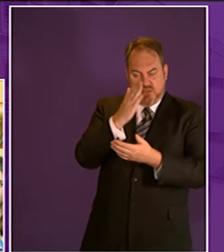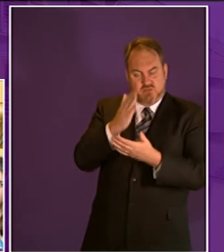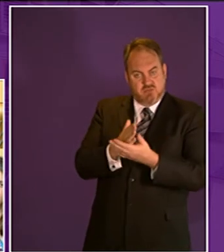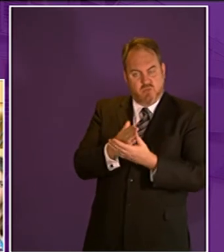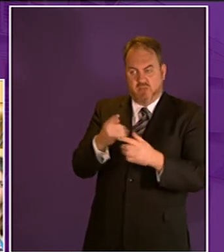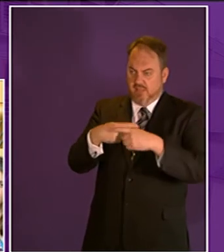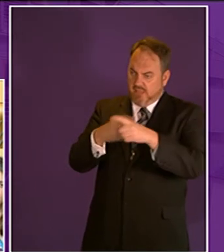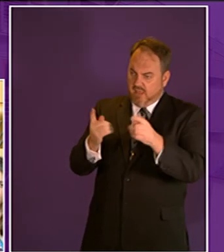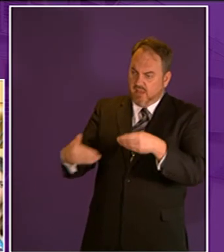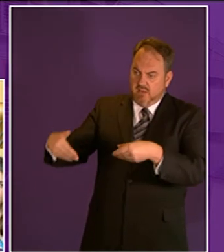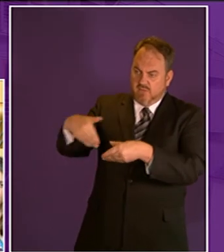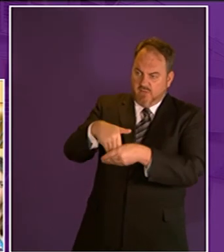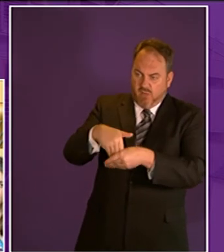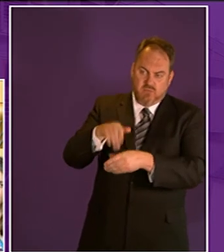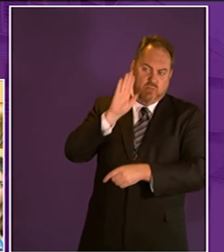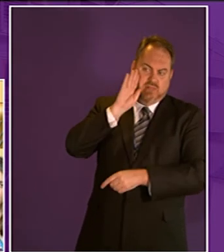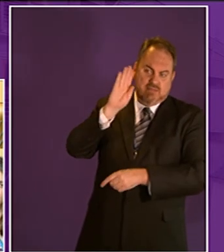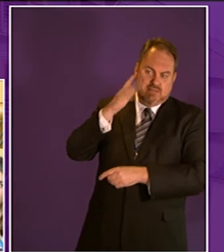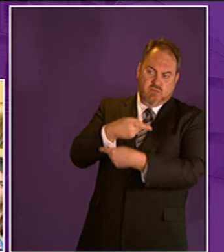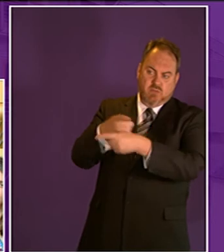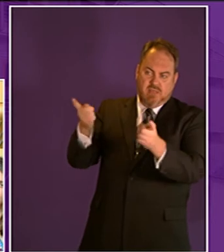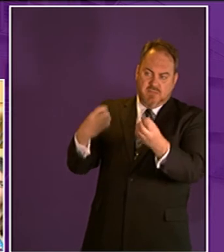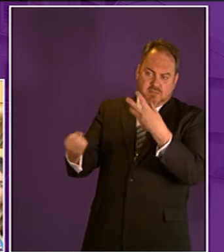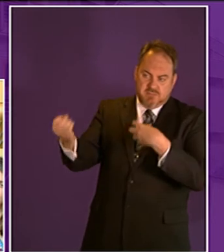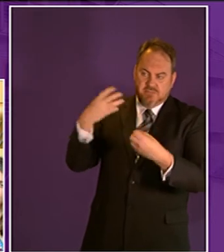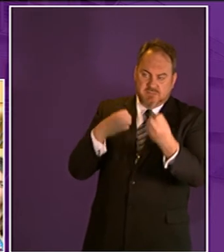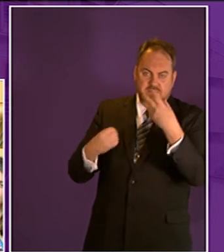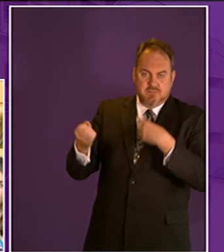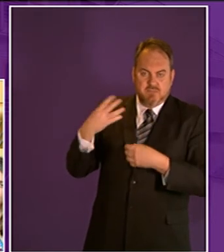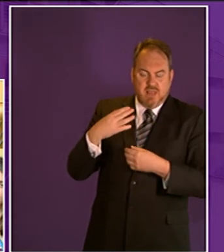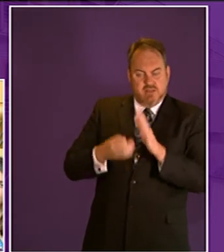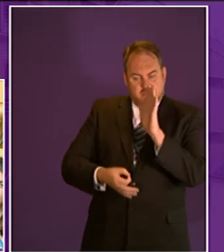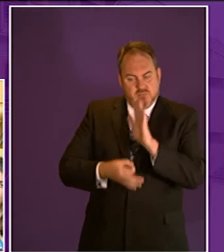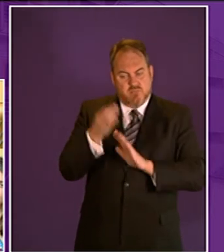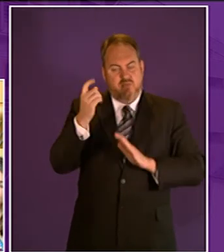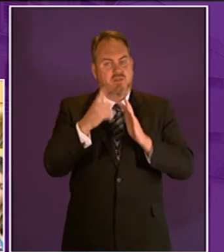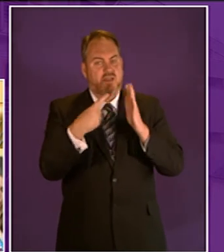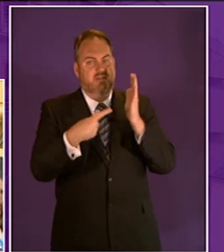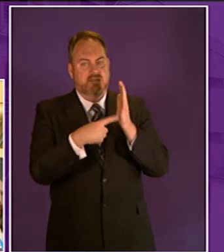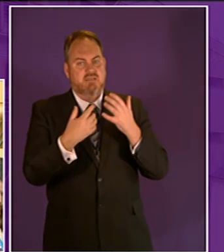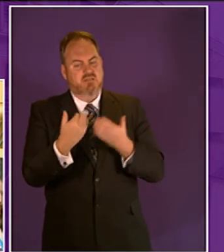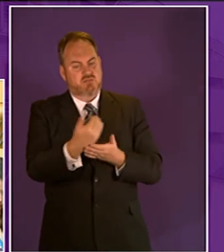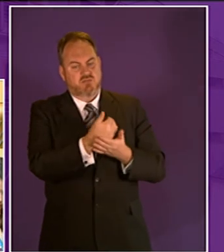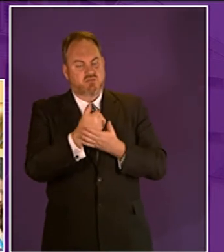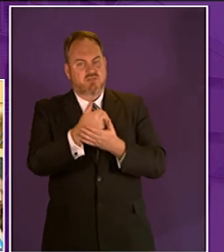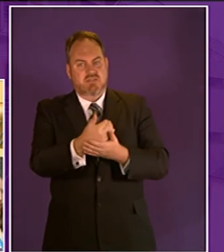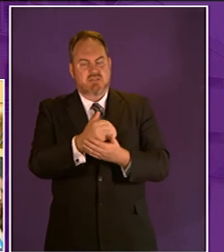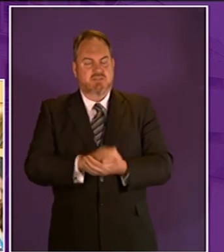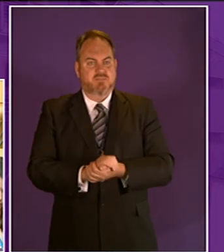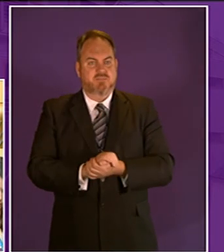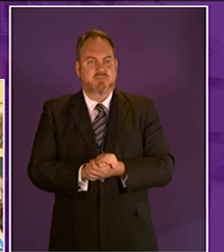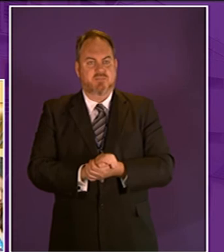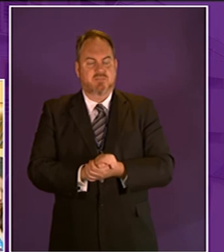everybody's involvement in making sure we can have IT security maintained at the highest level and what improvements